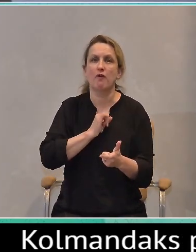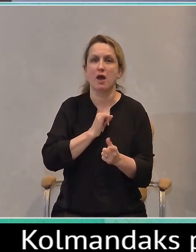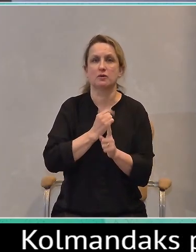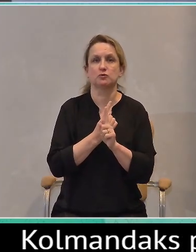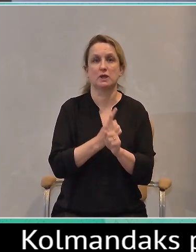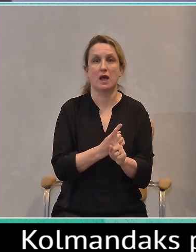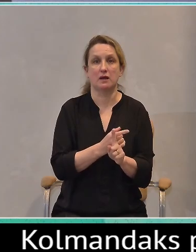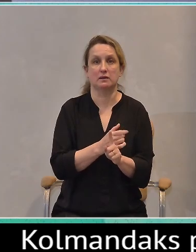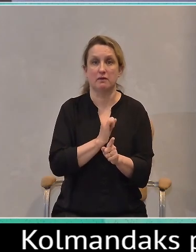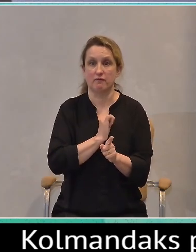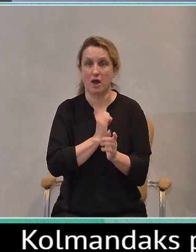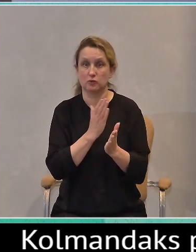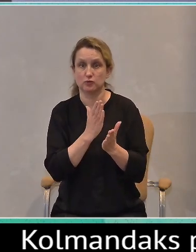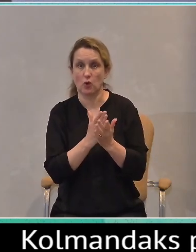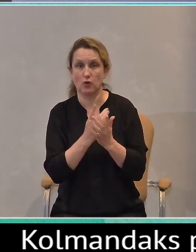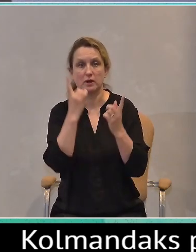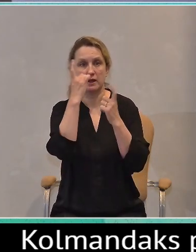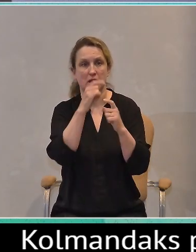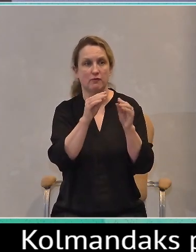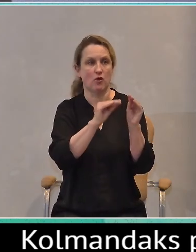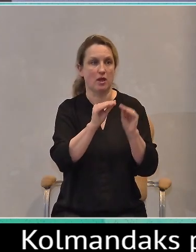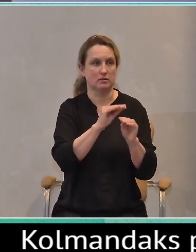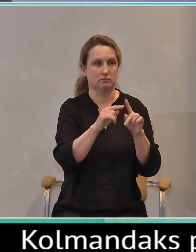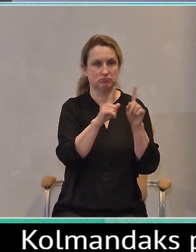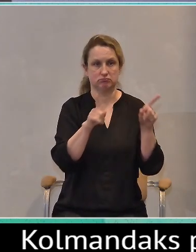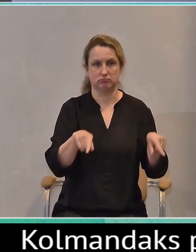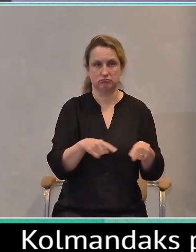output is info sheets. These are